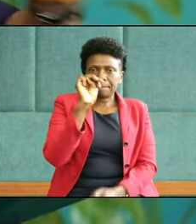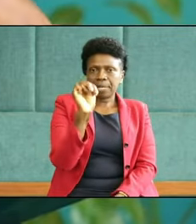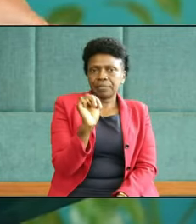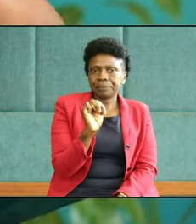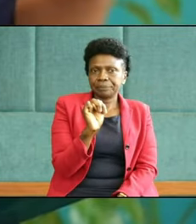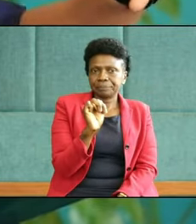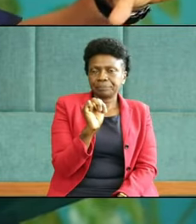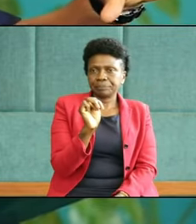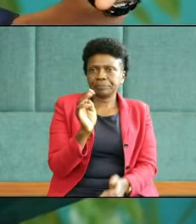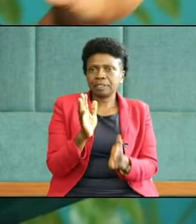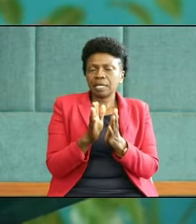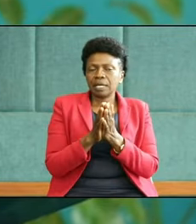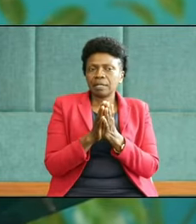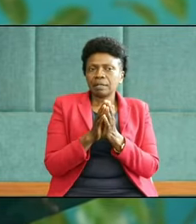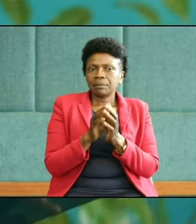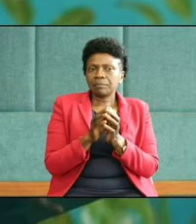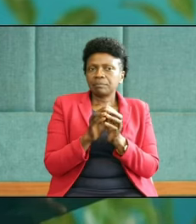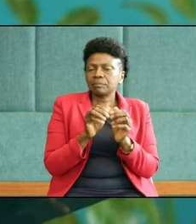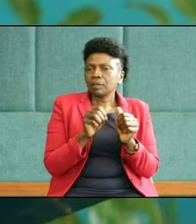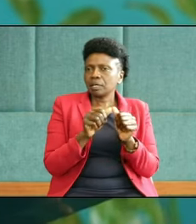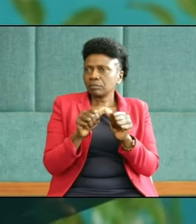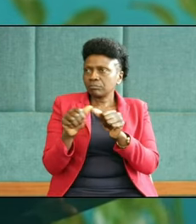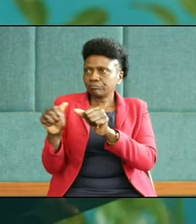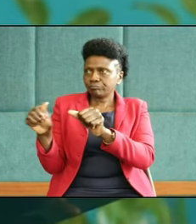million, and by extension,